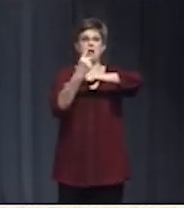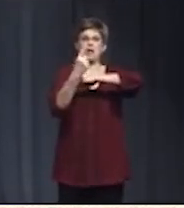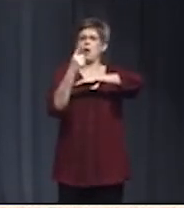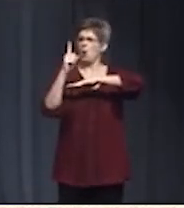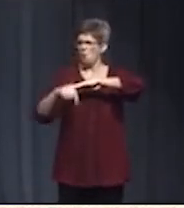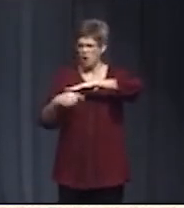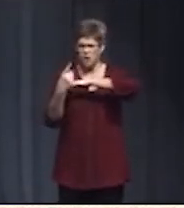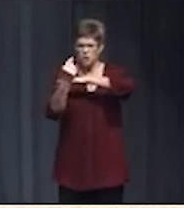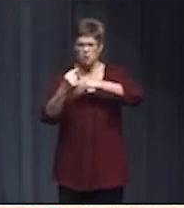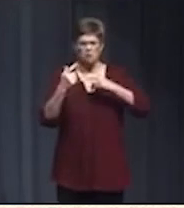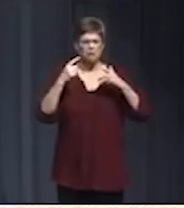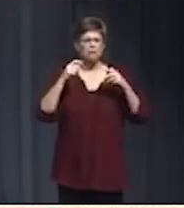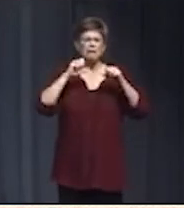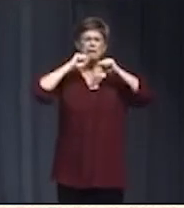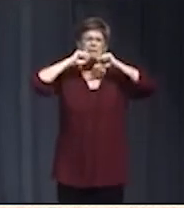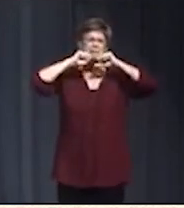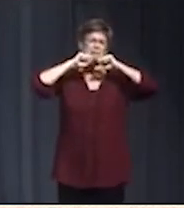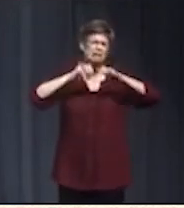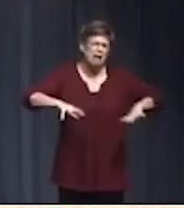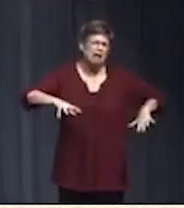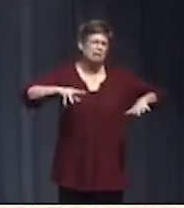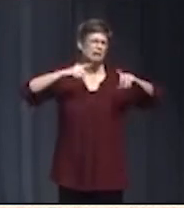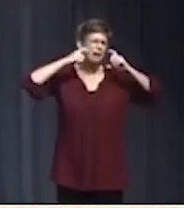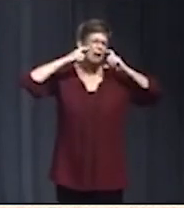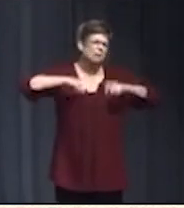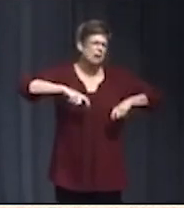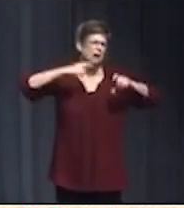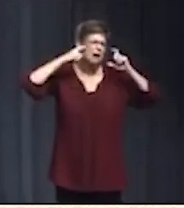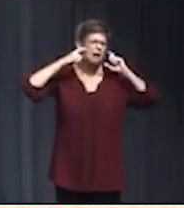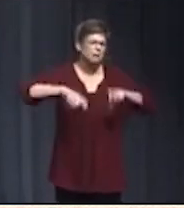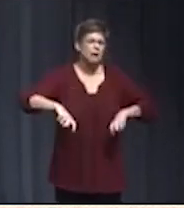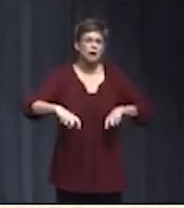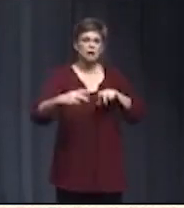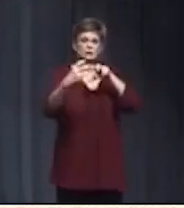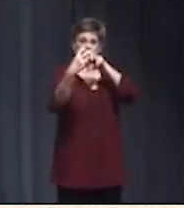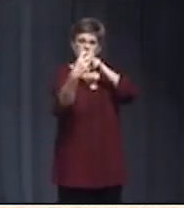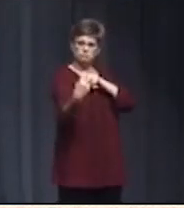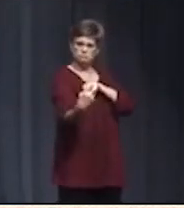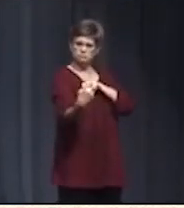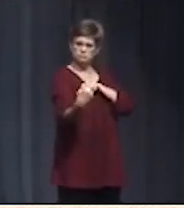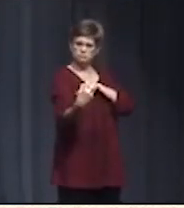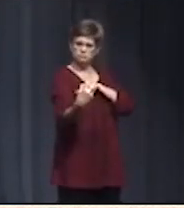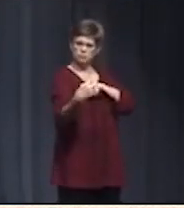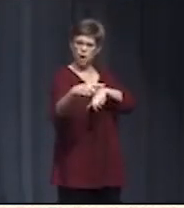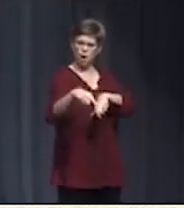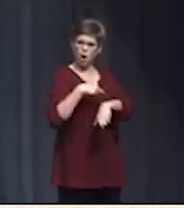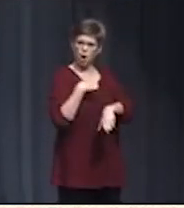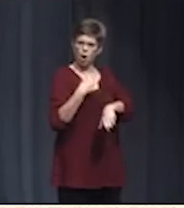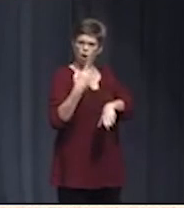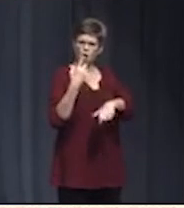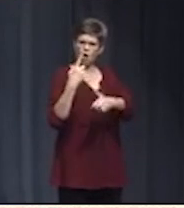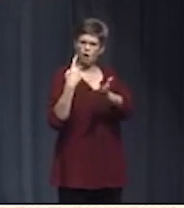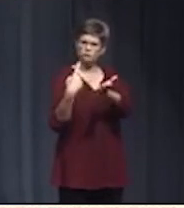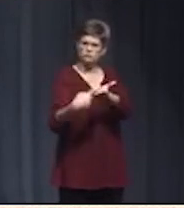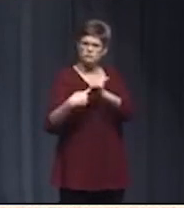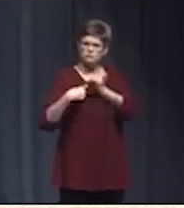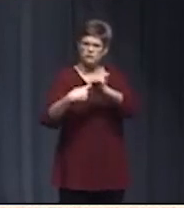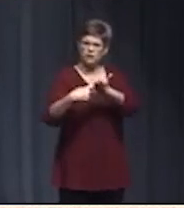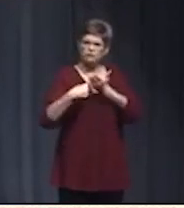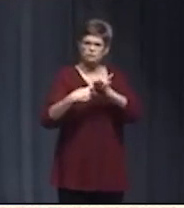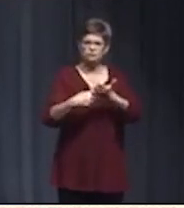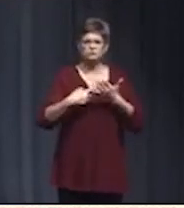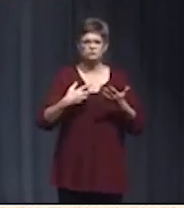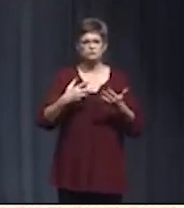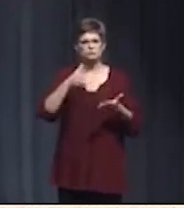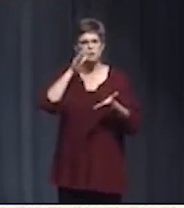I'm fine. And we had a long discussion that night, because she's like, look, you're my